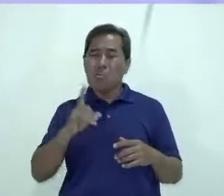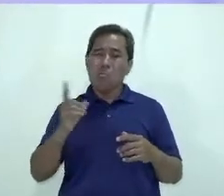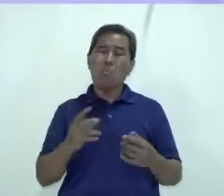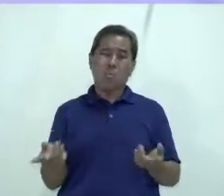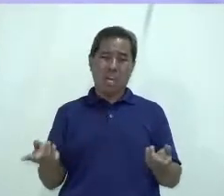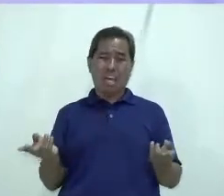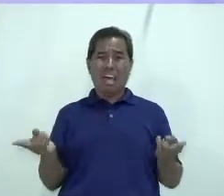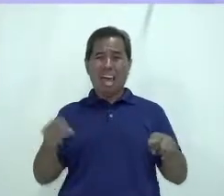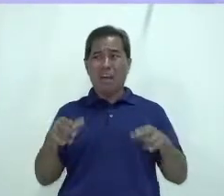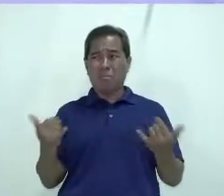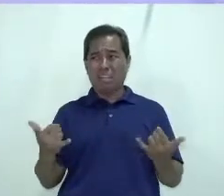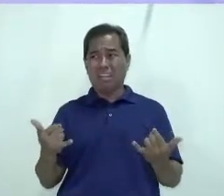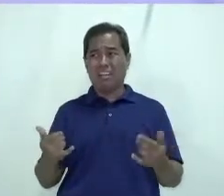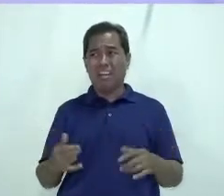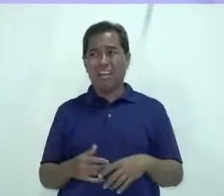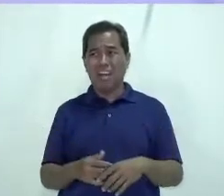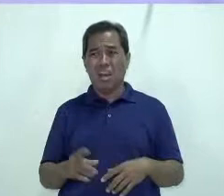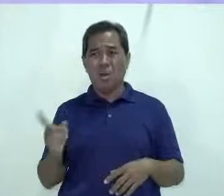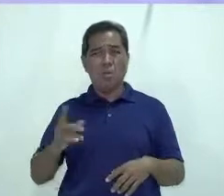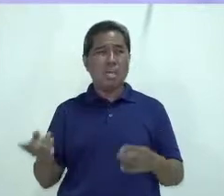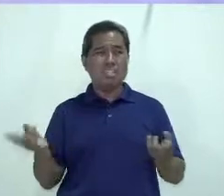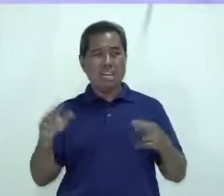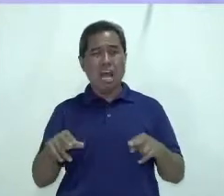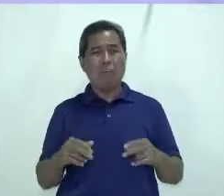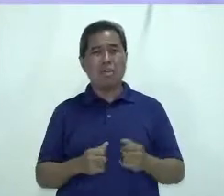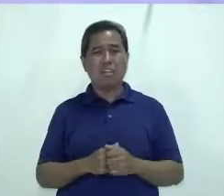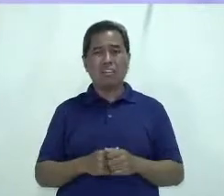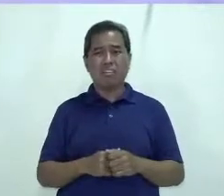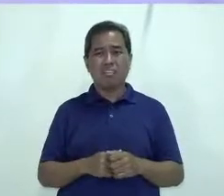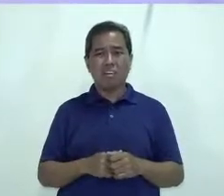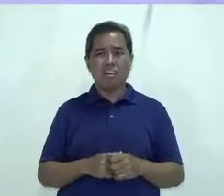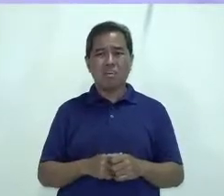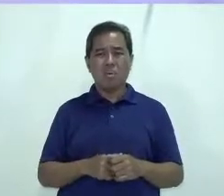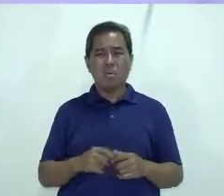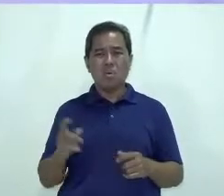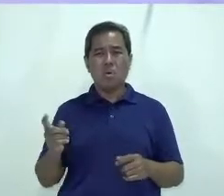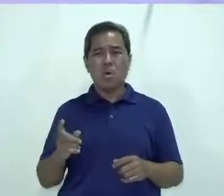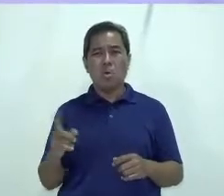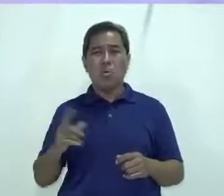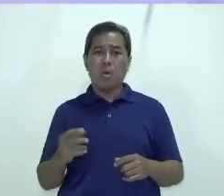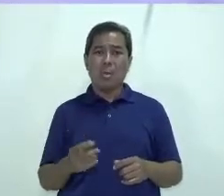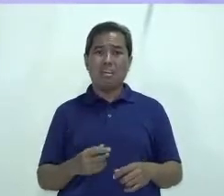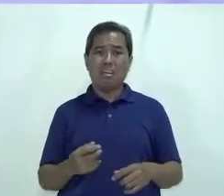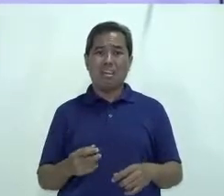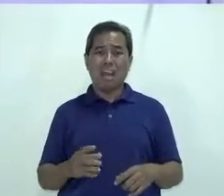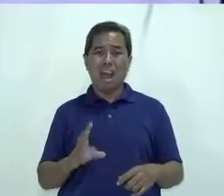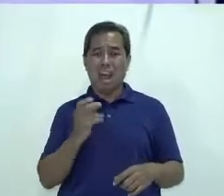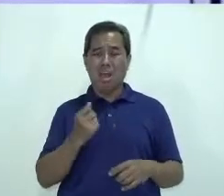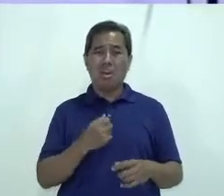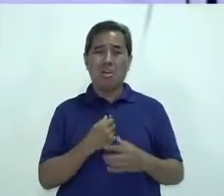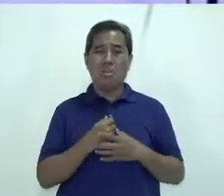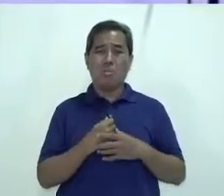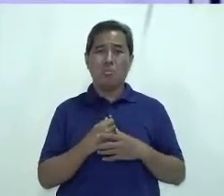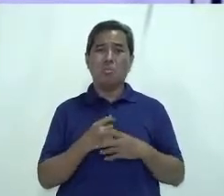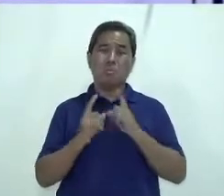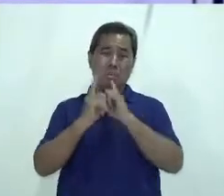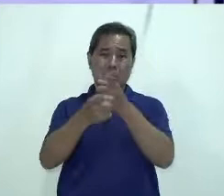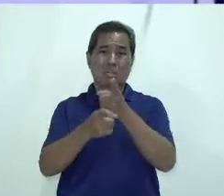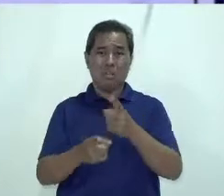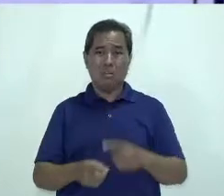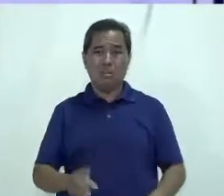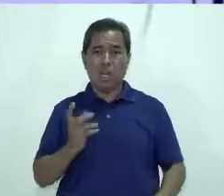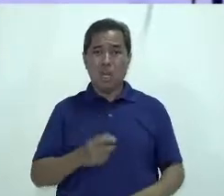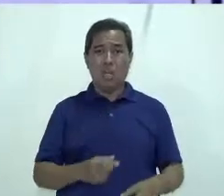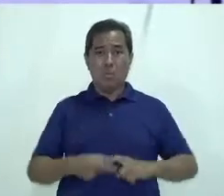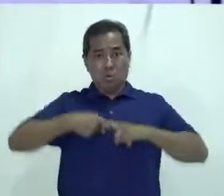what's going on? What's going on? What's happening? What is our usual reaction when difficulties comes to us, right? We